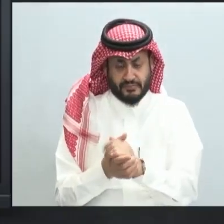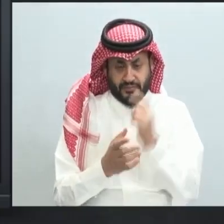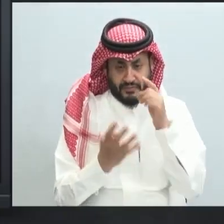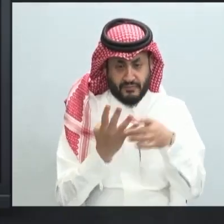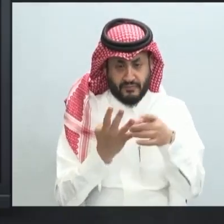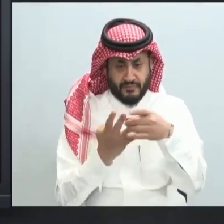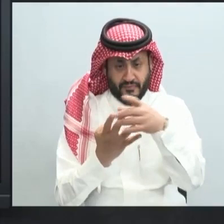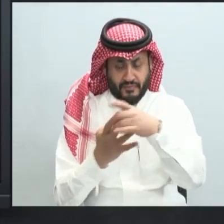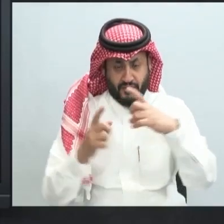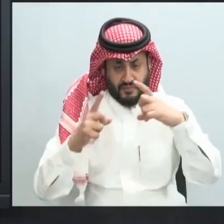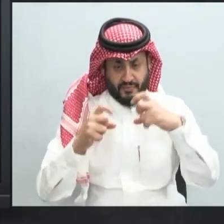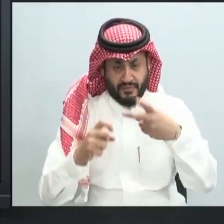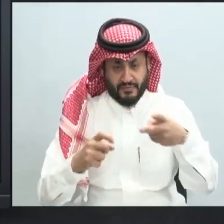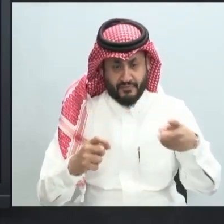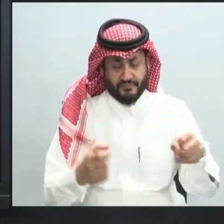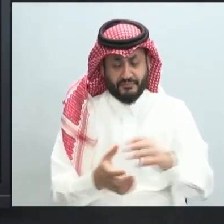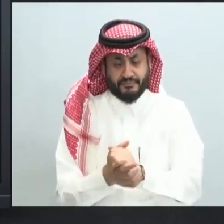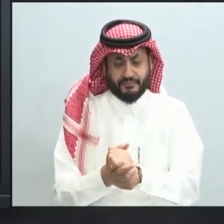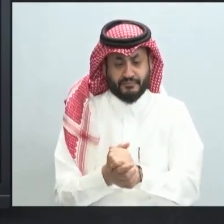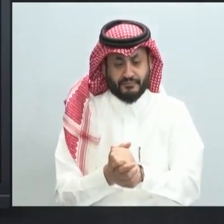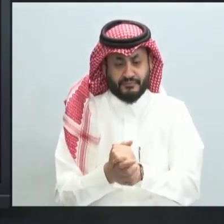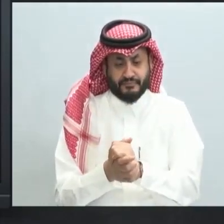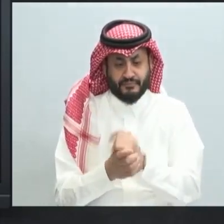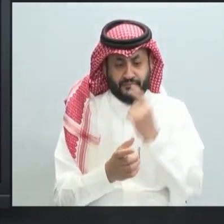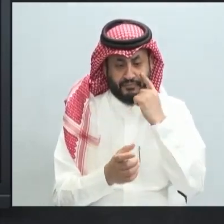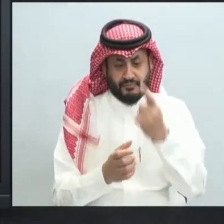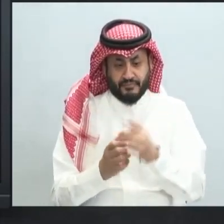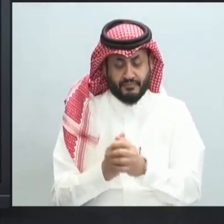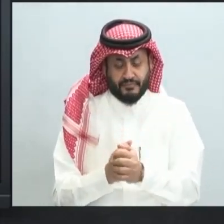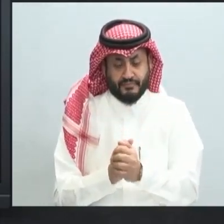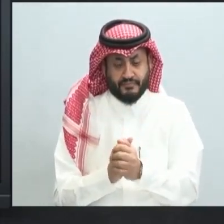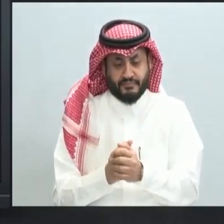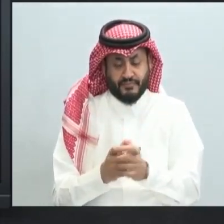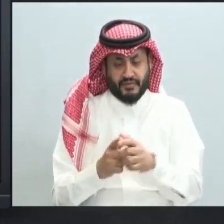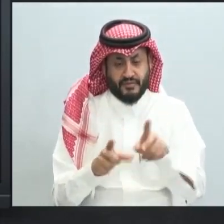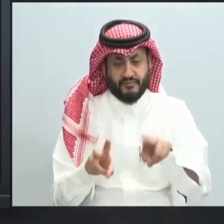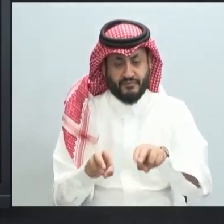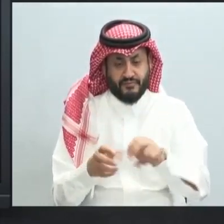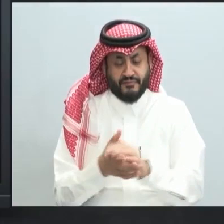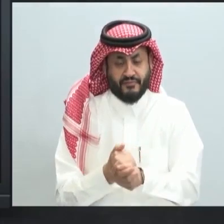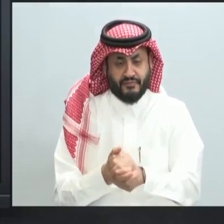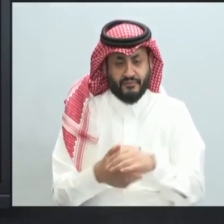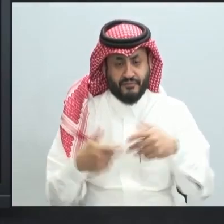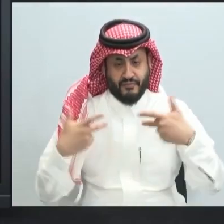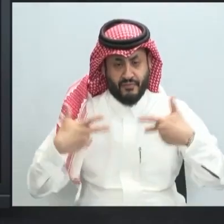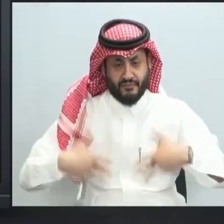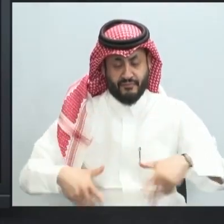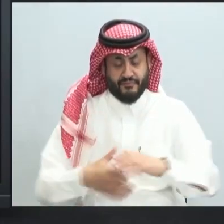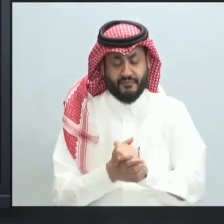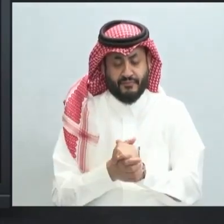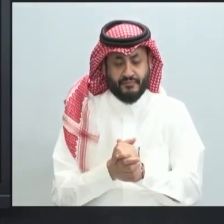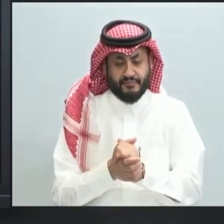four different pictures. So as this, here we have a picture of an animal. Here we have a picture